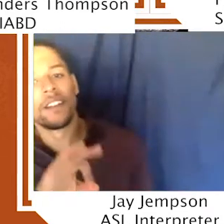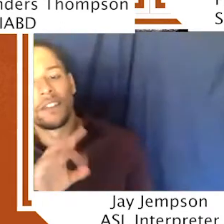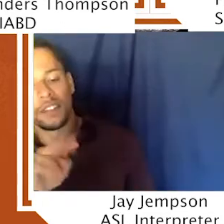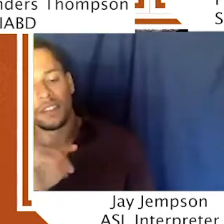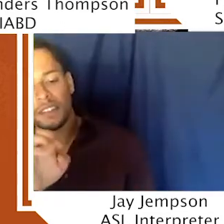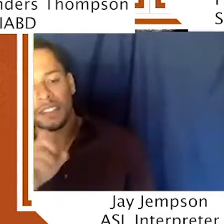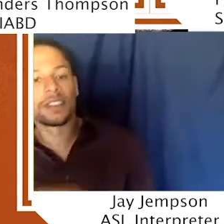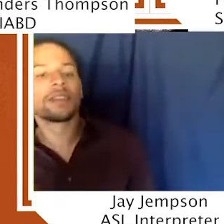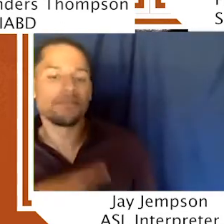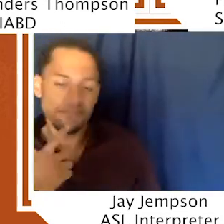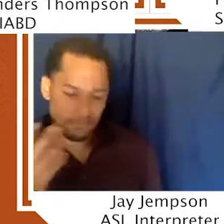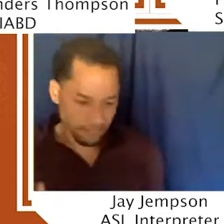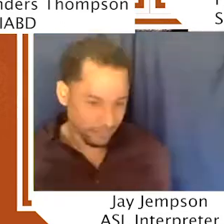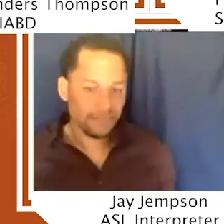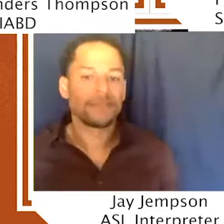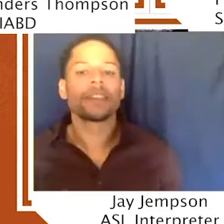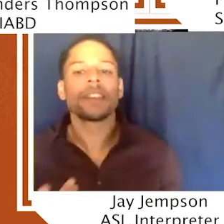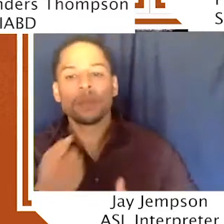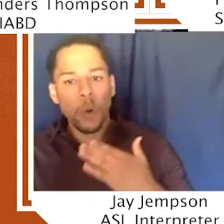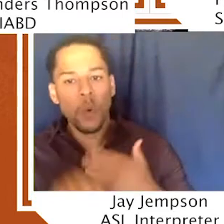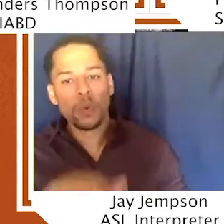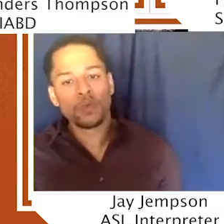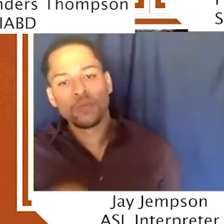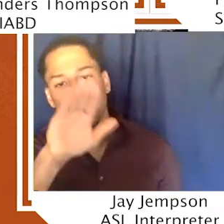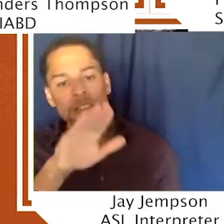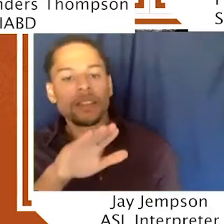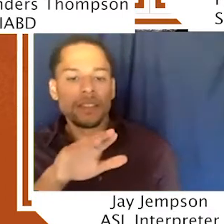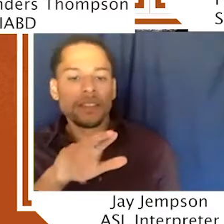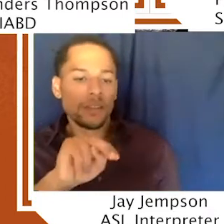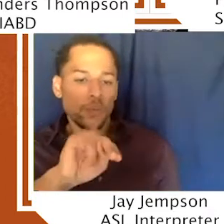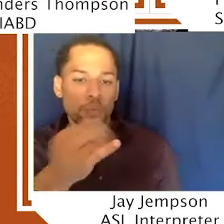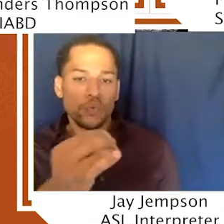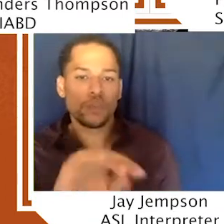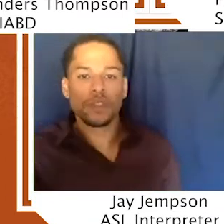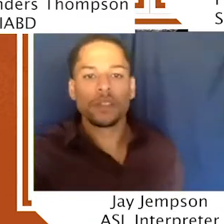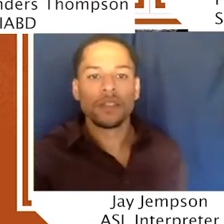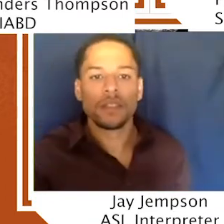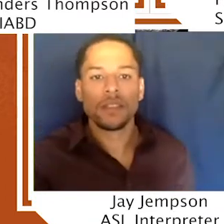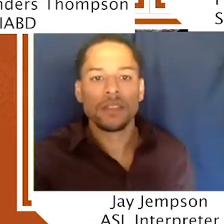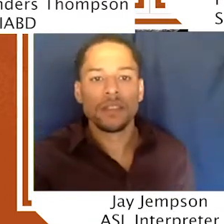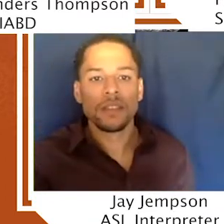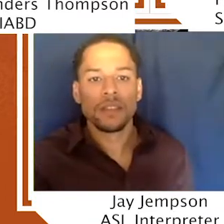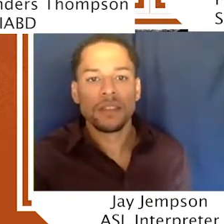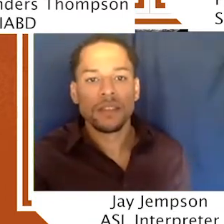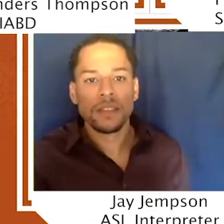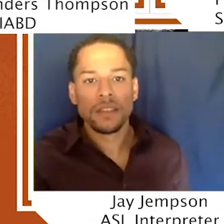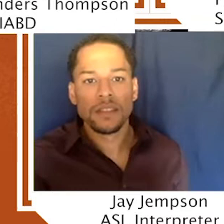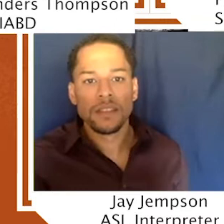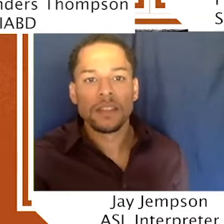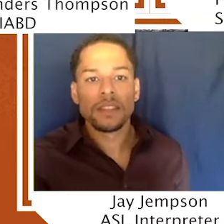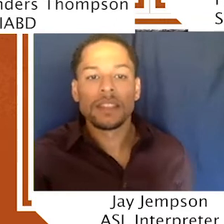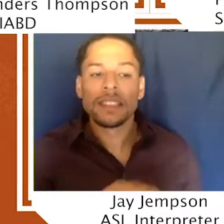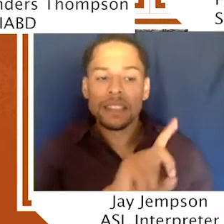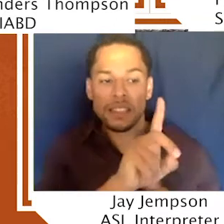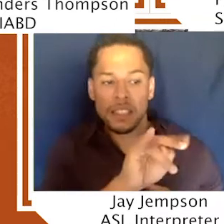in Newark, New Jersey. That's where my dad's from. And nothing wrong with that. Really? Newark. Mm-hmm. Yeah. Wow. See, look, y'all got